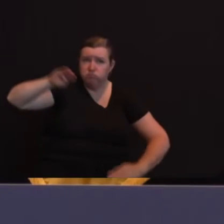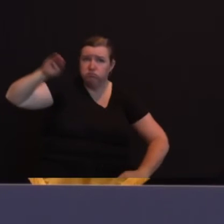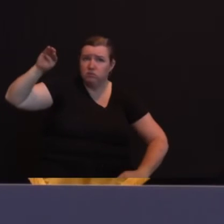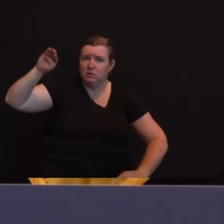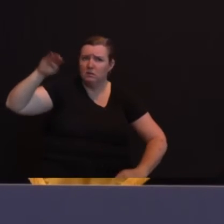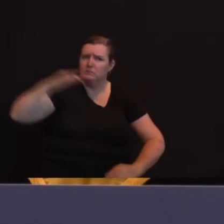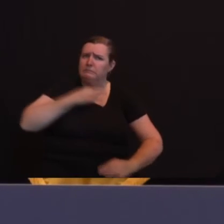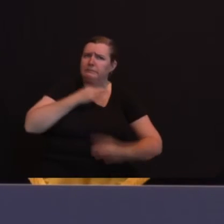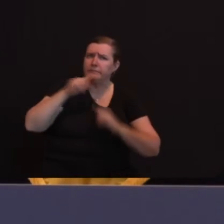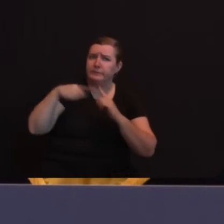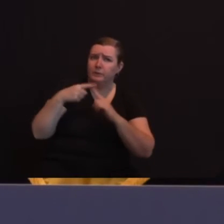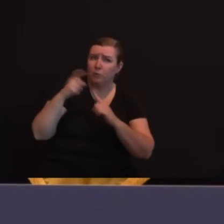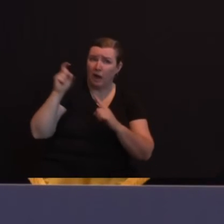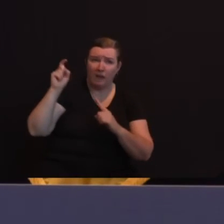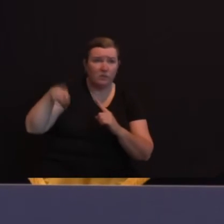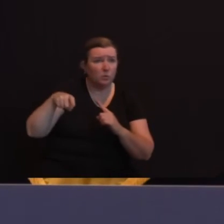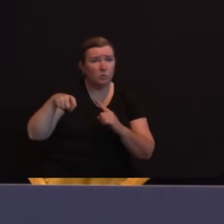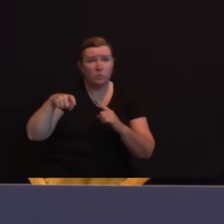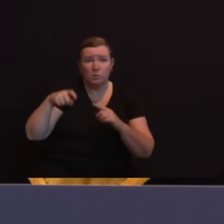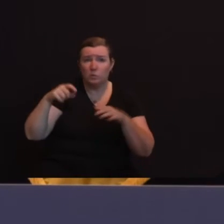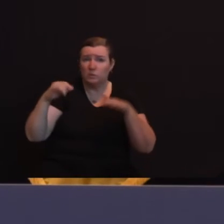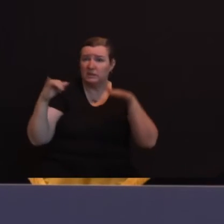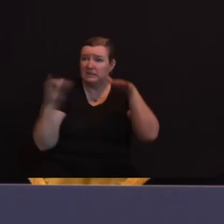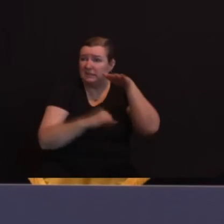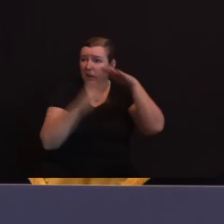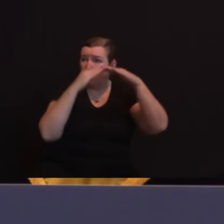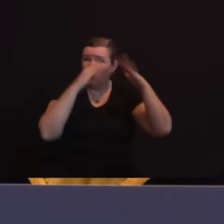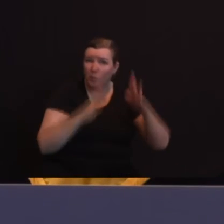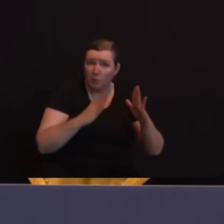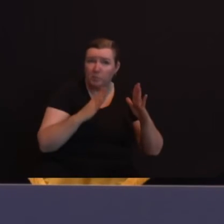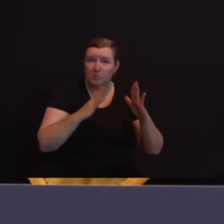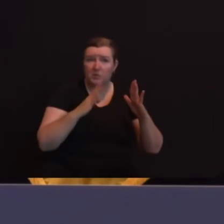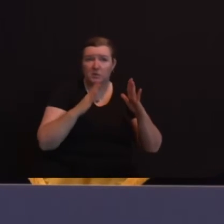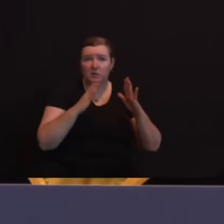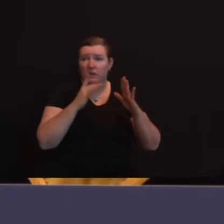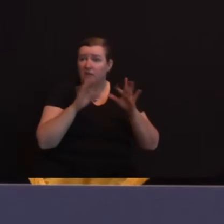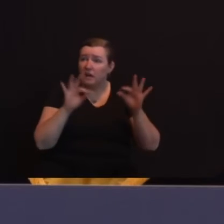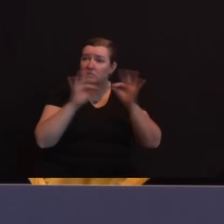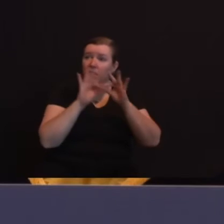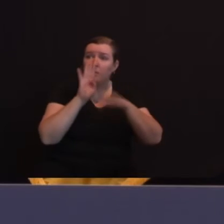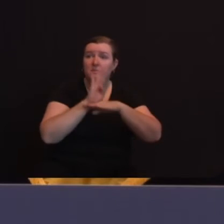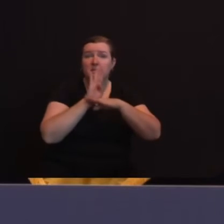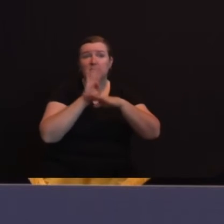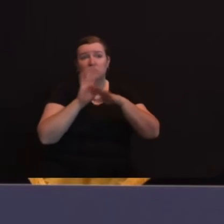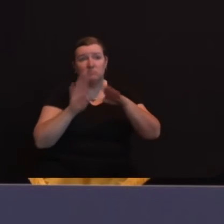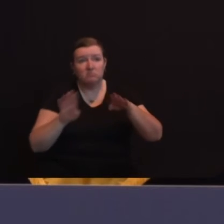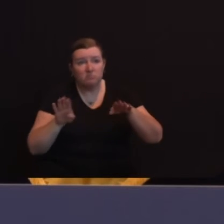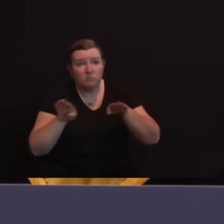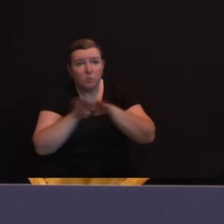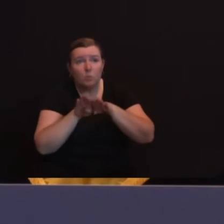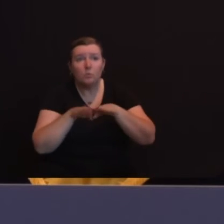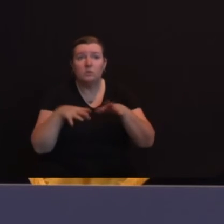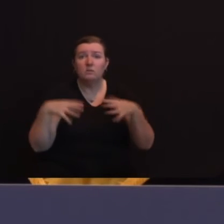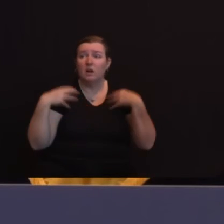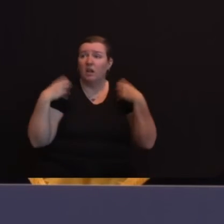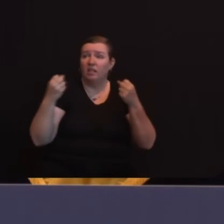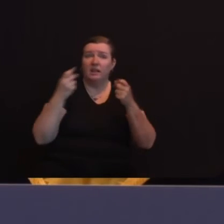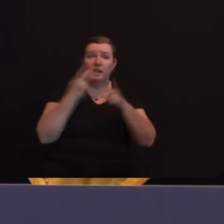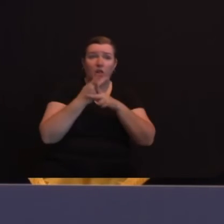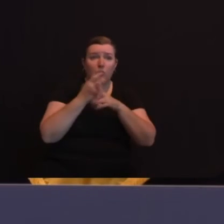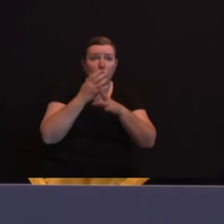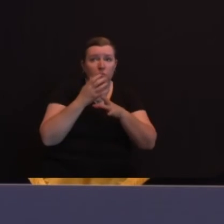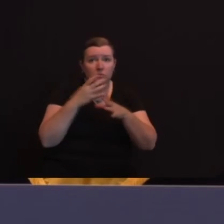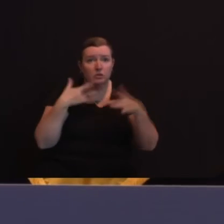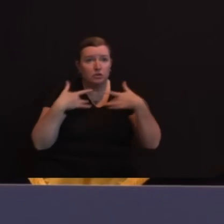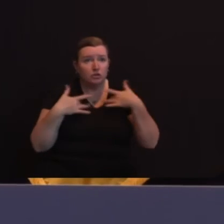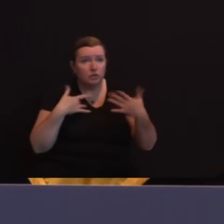orders again and to close non-essential businesses? Healthcare workers are worried that they don't have the backup staff to come in from out of state